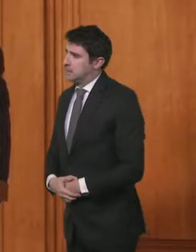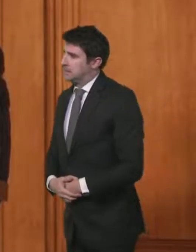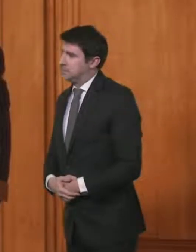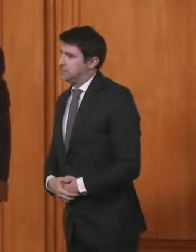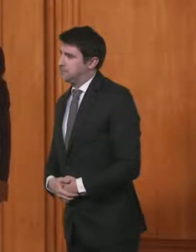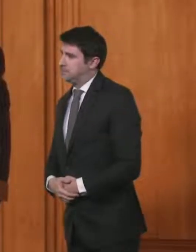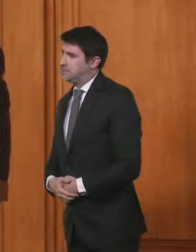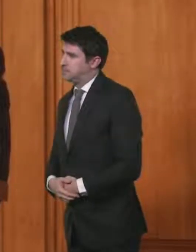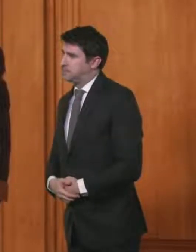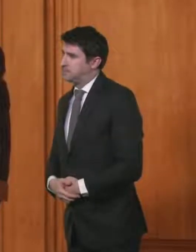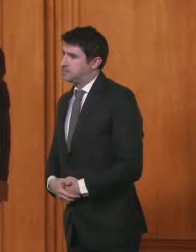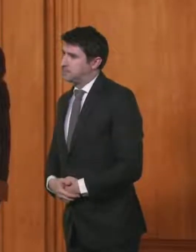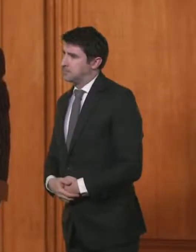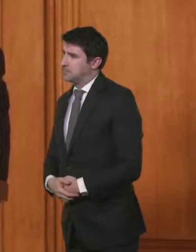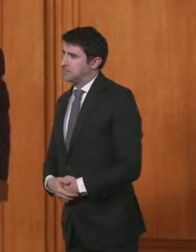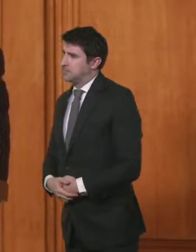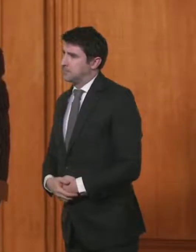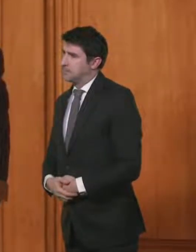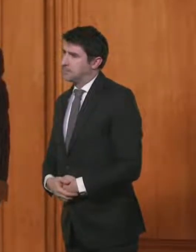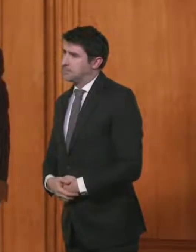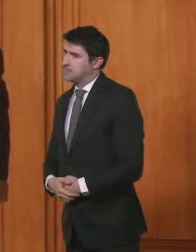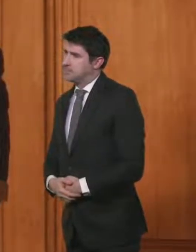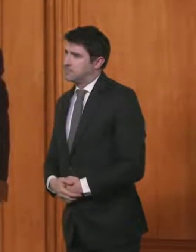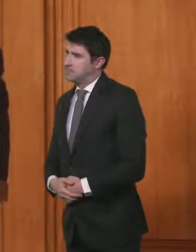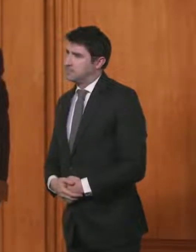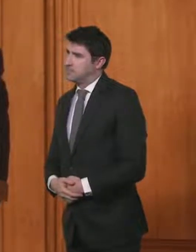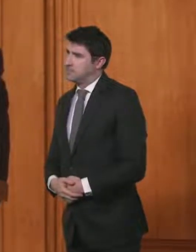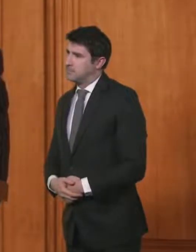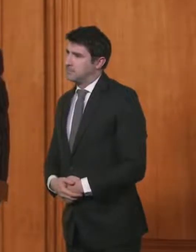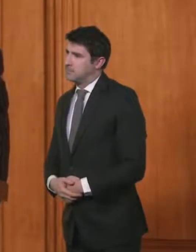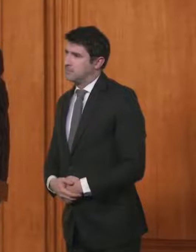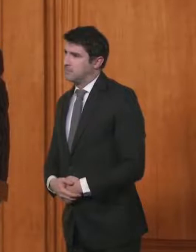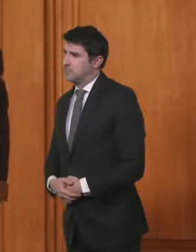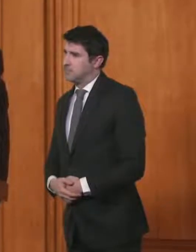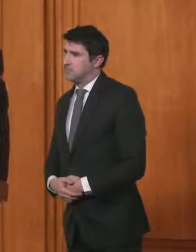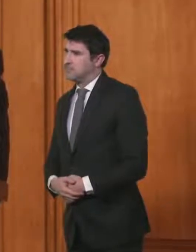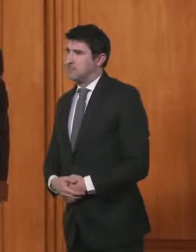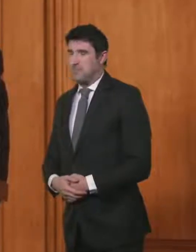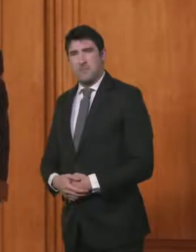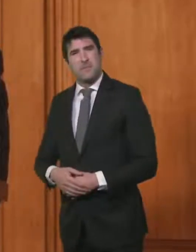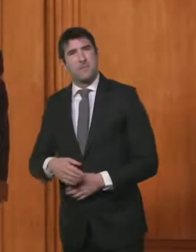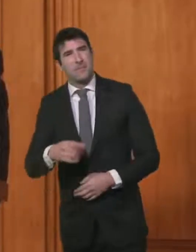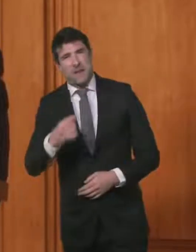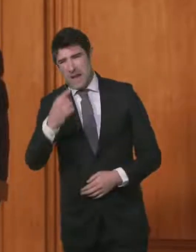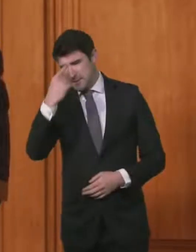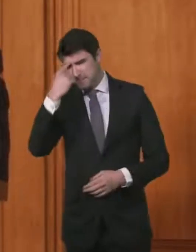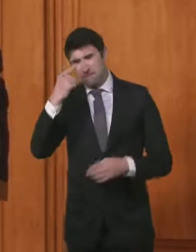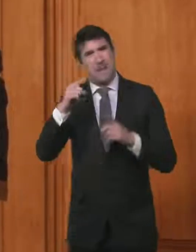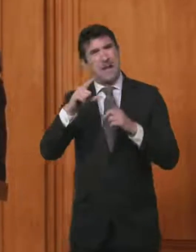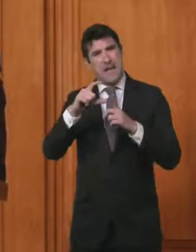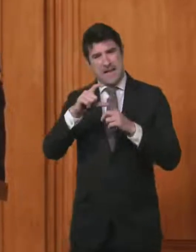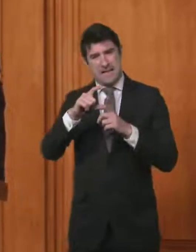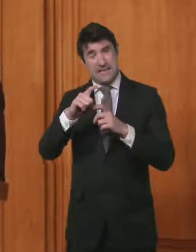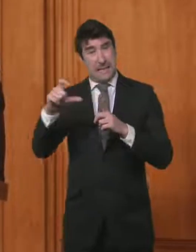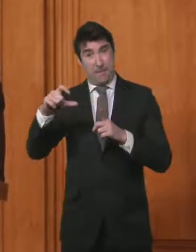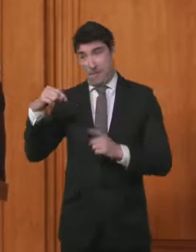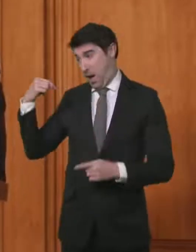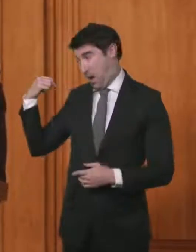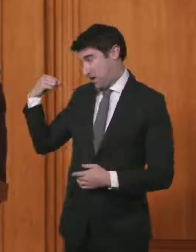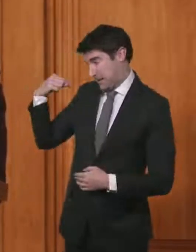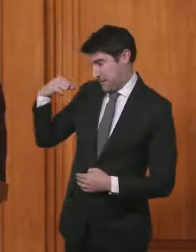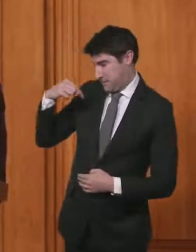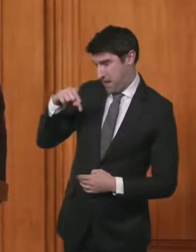actually it's probably not the best idea to look at December and how the